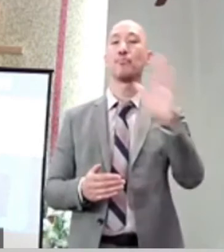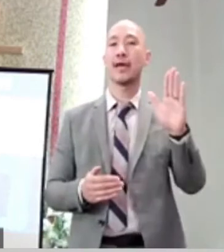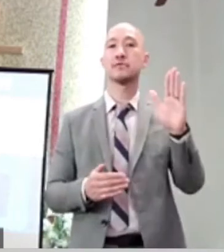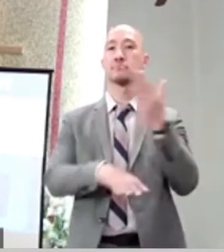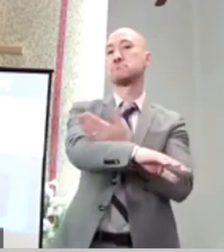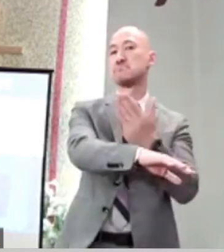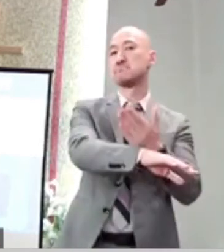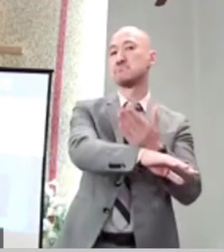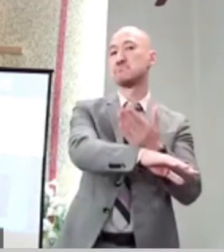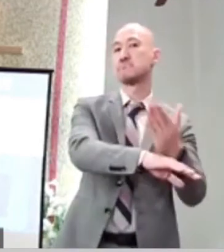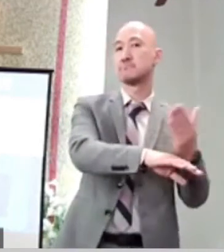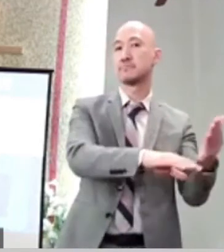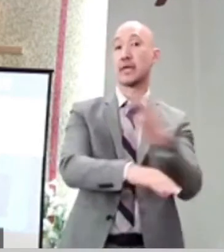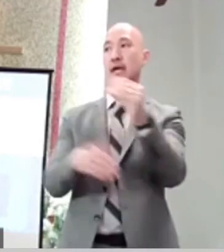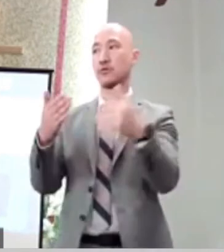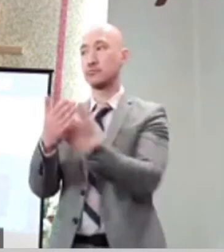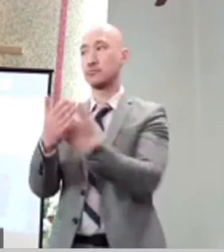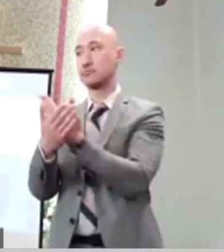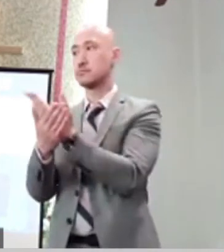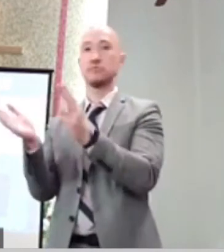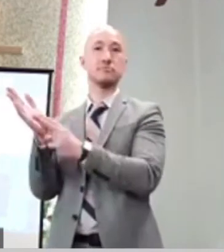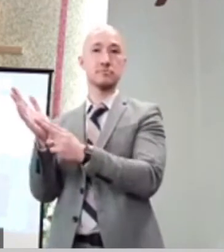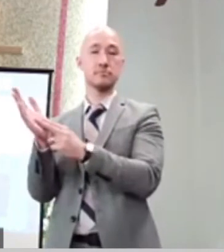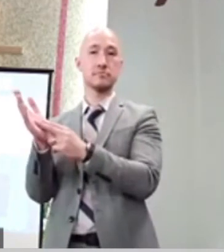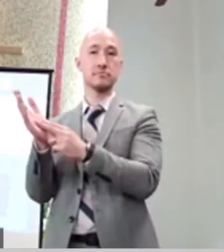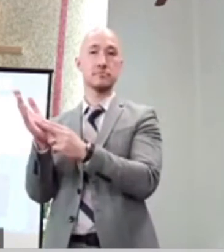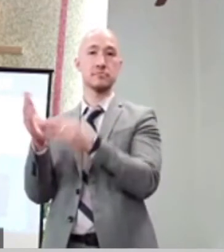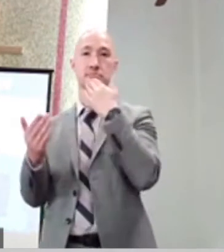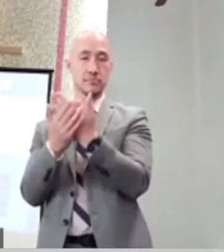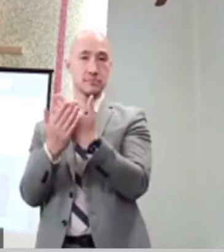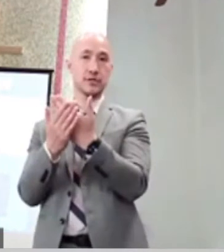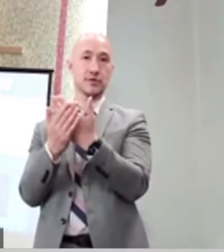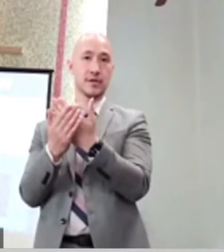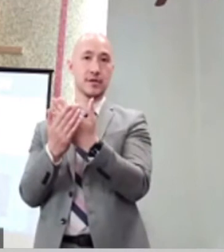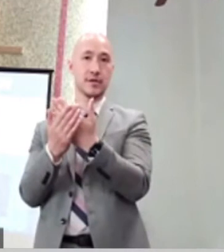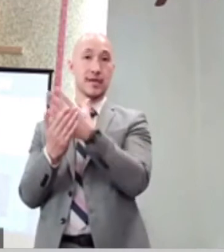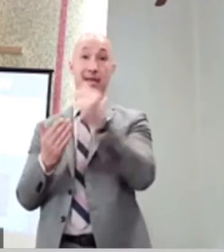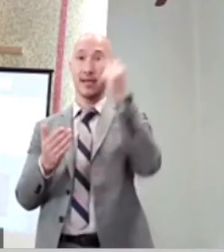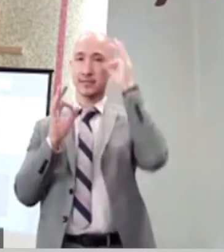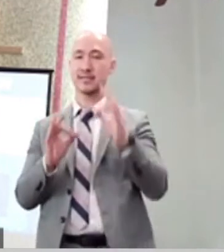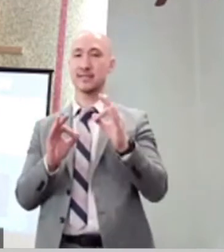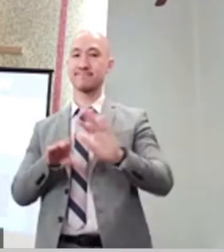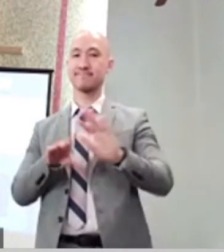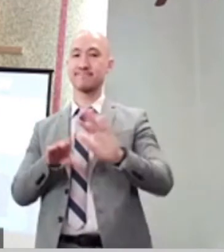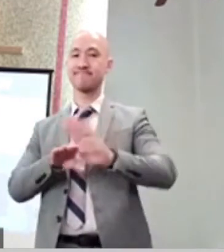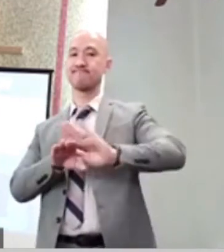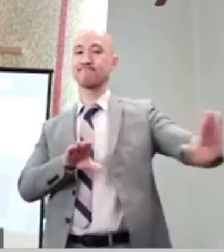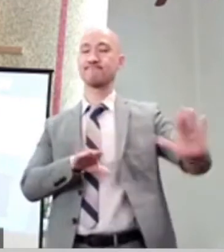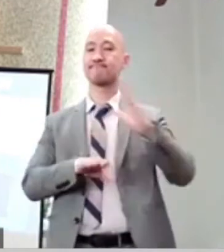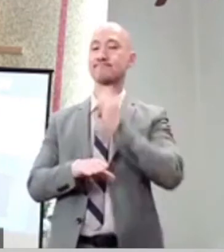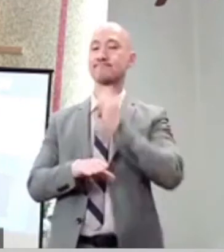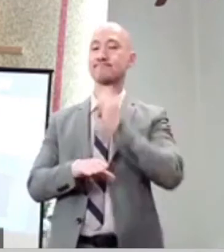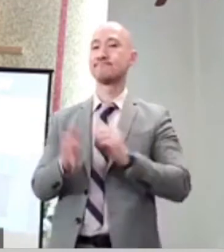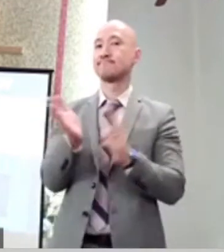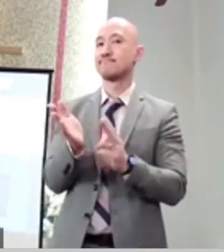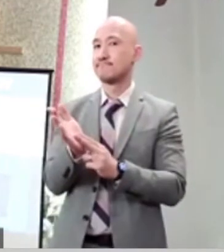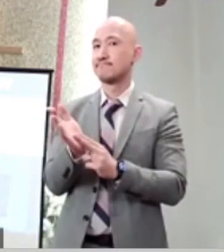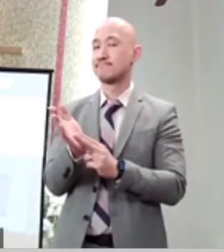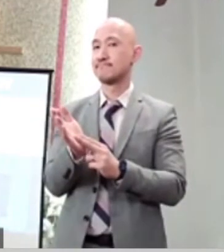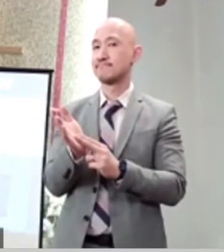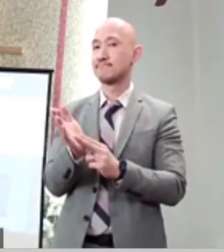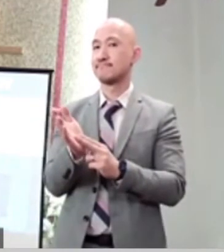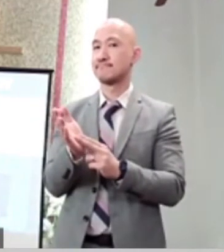done away with. And we know the scriptures do say that. We don't want to hang onto the old when the